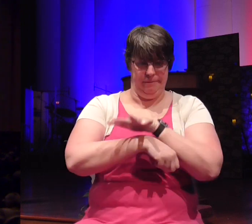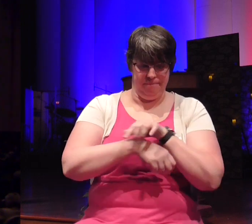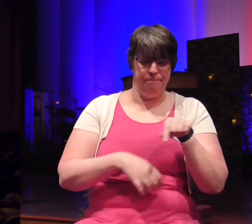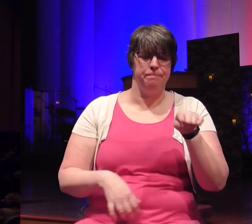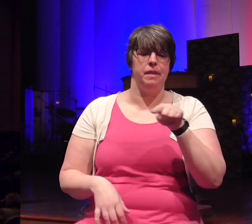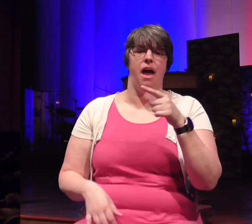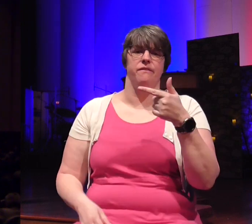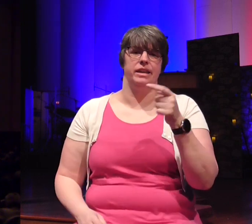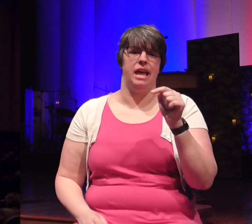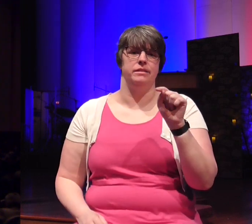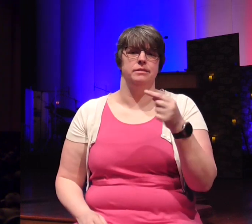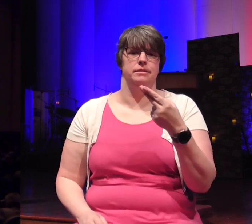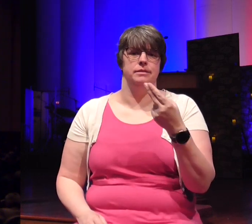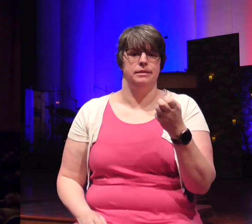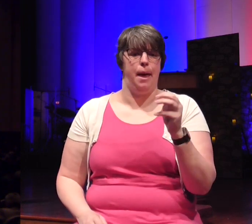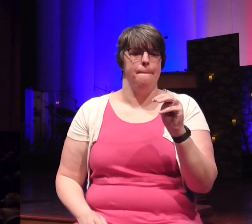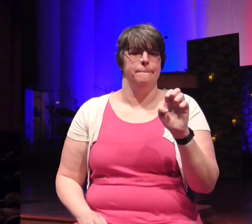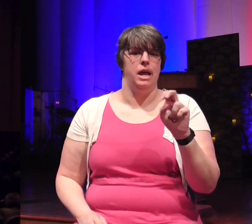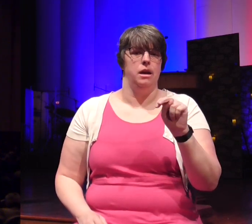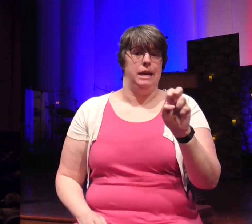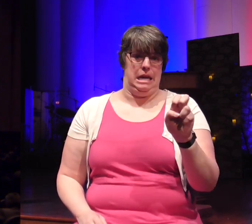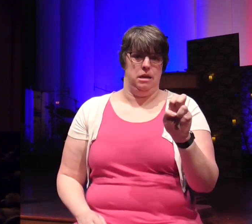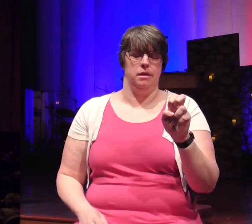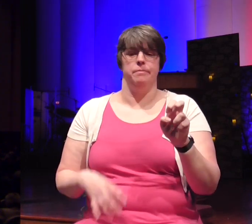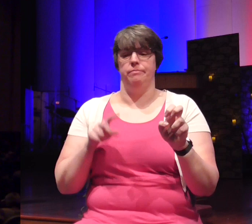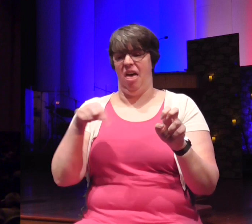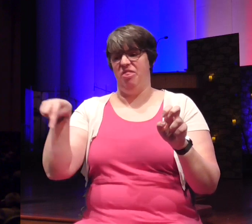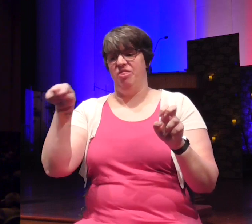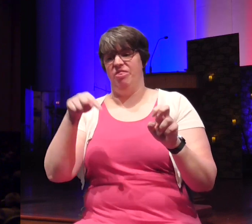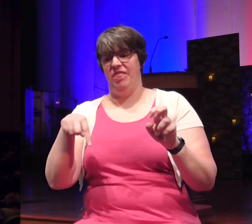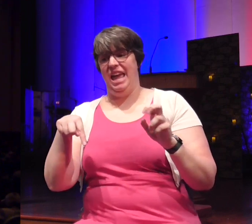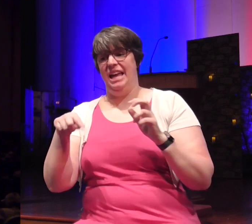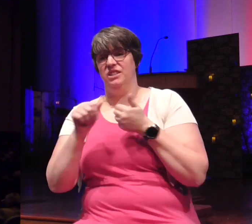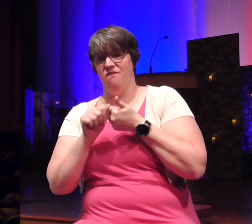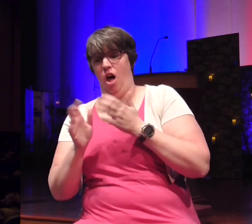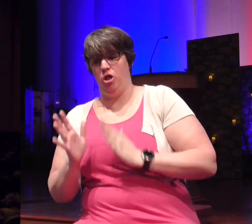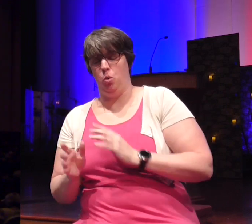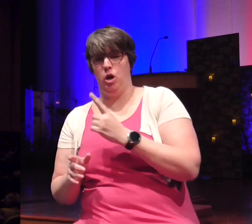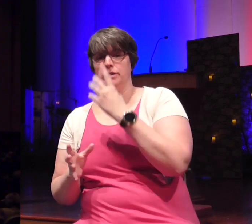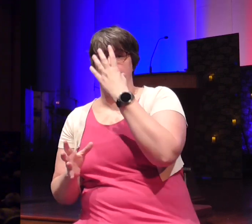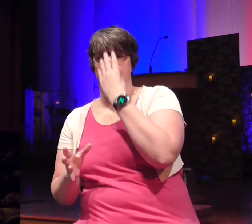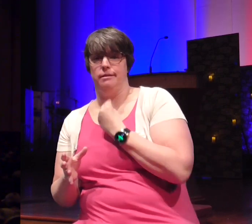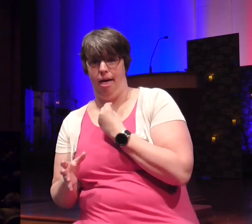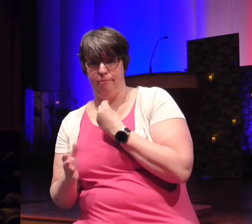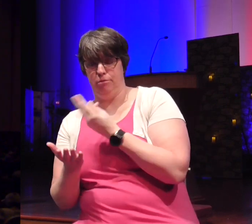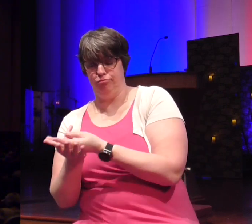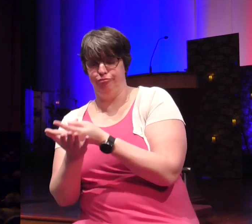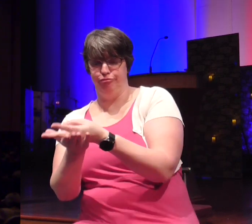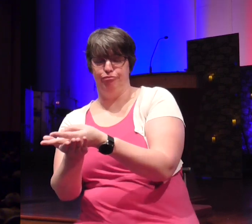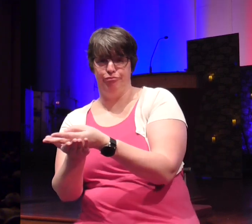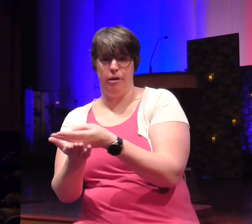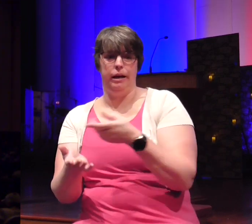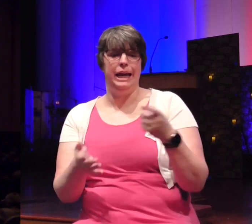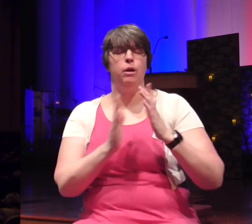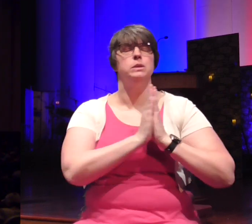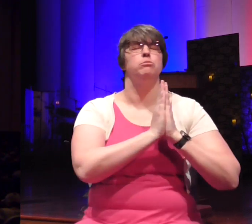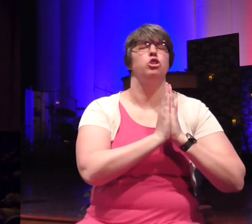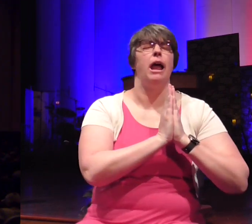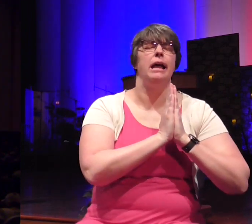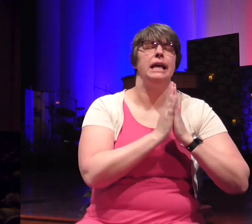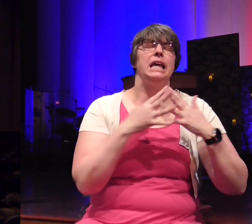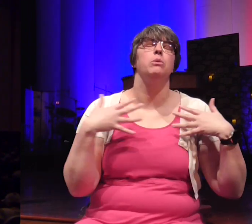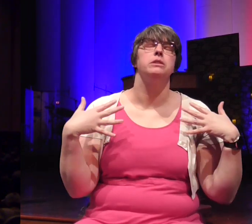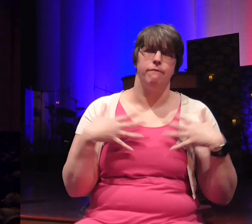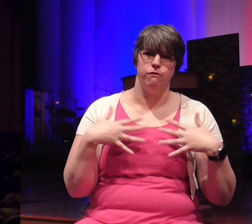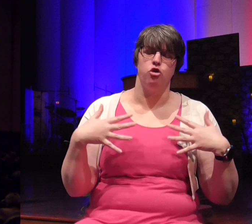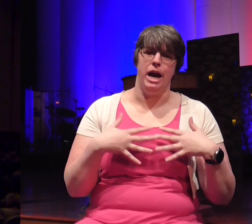And there they slept and he prayed. And he was afraid. There's little